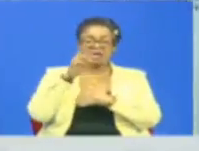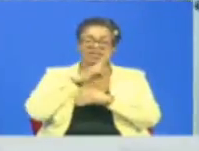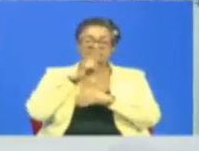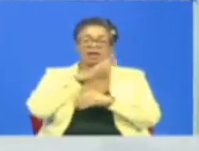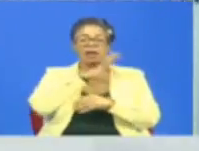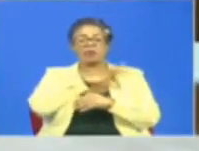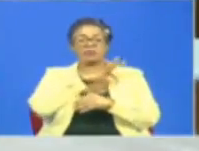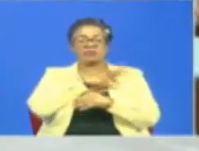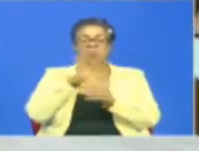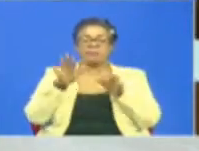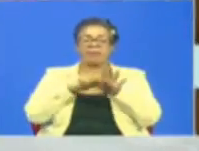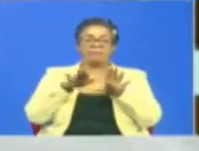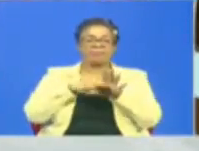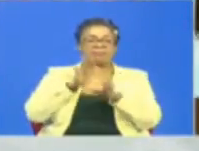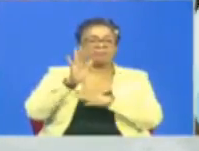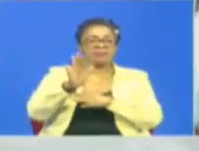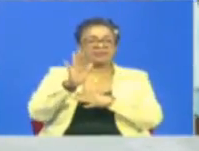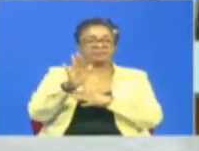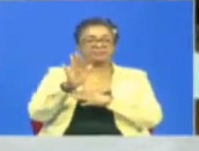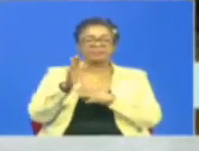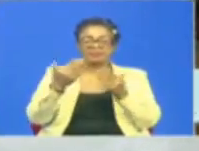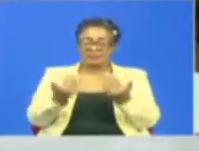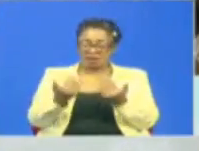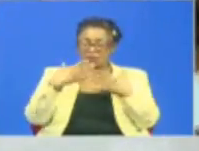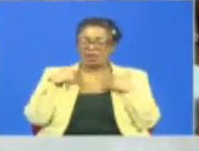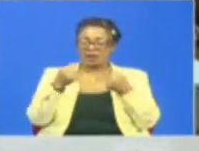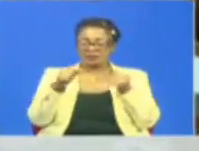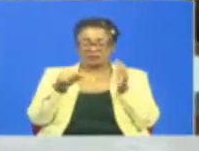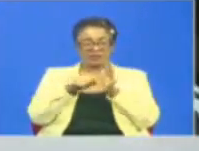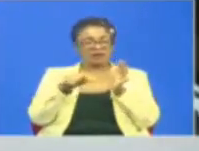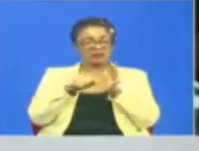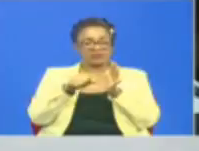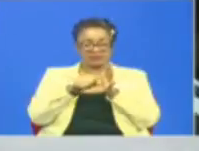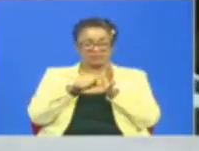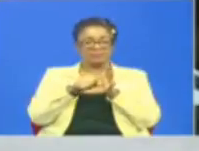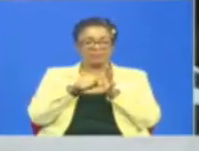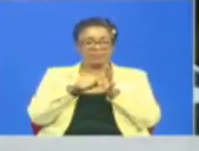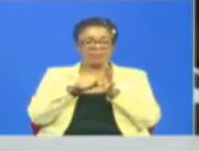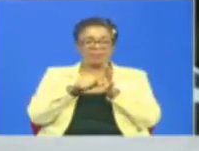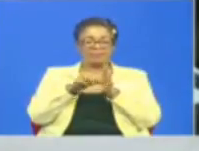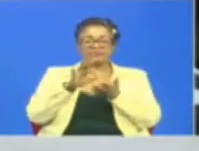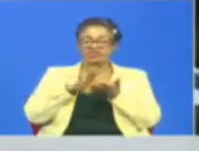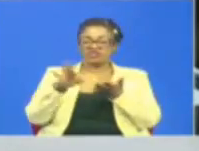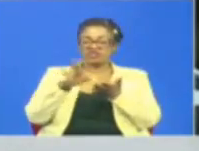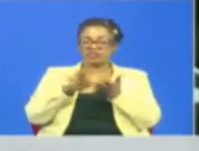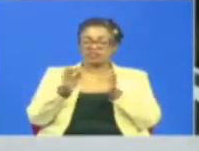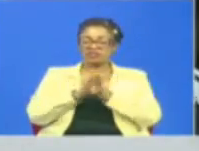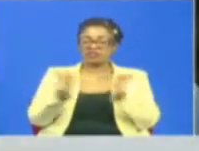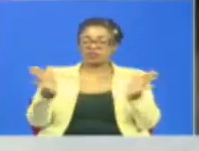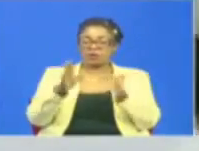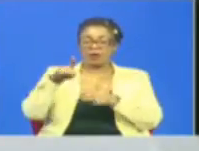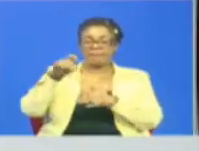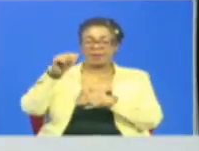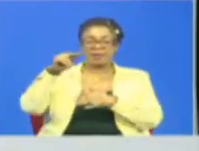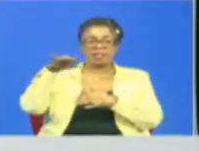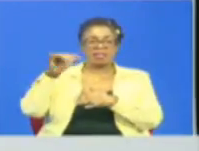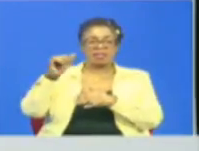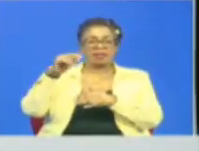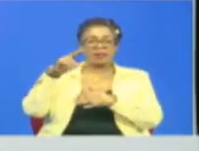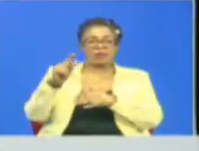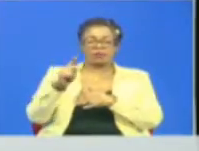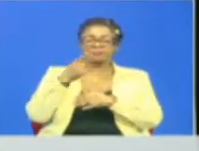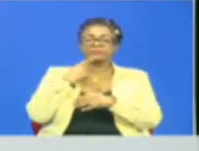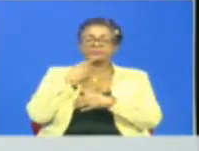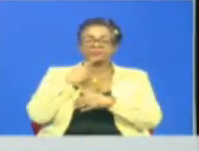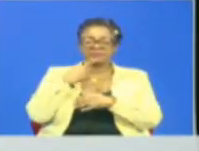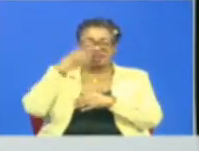its members. And in the face of the health crisis presently before the world, Secretary General Seth Panyako says the nurses